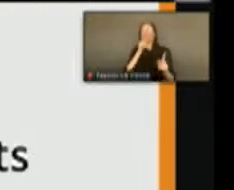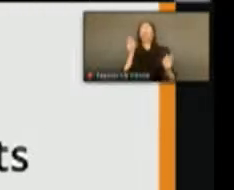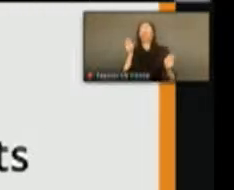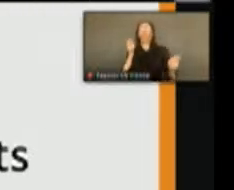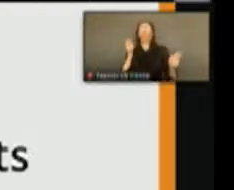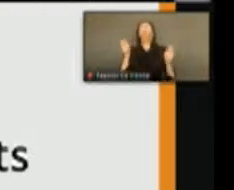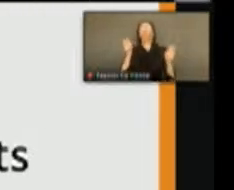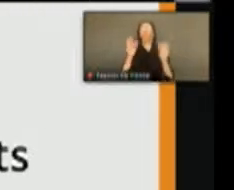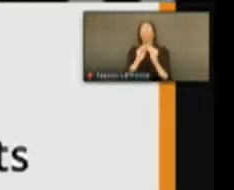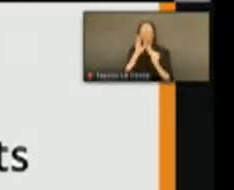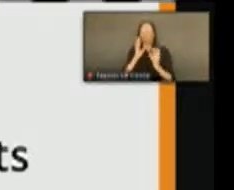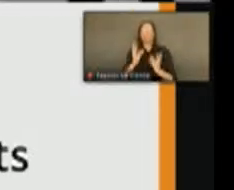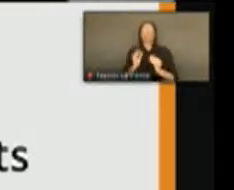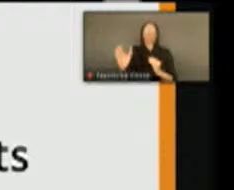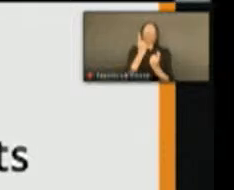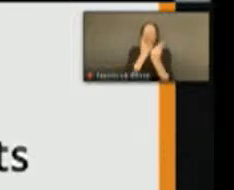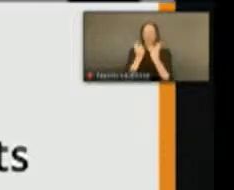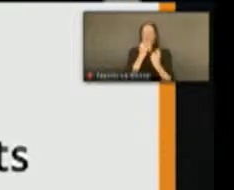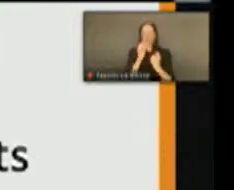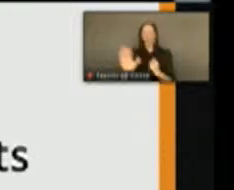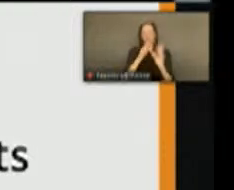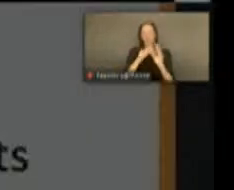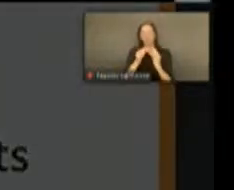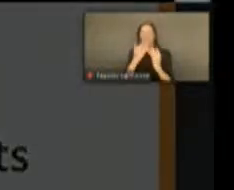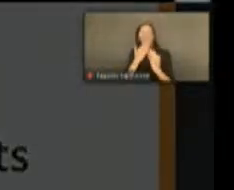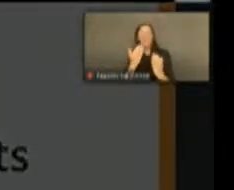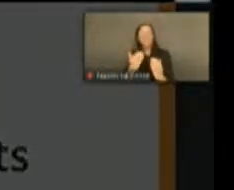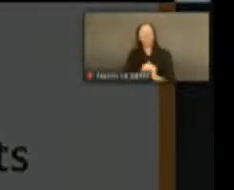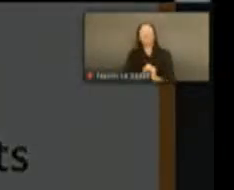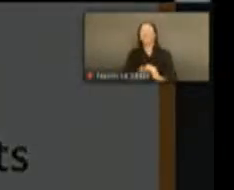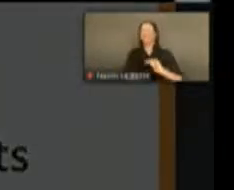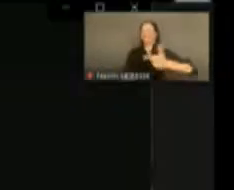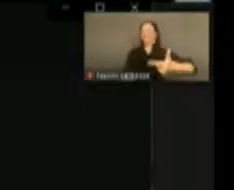or hear your comments. Thank you.